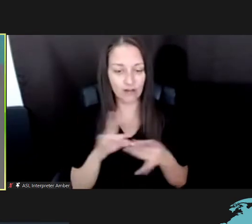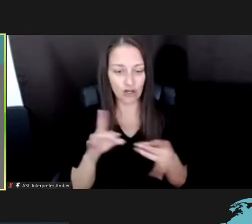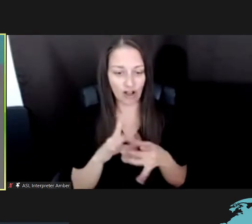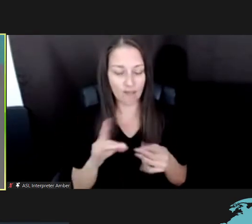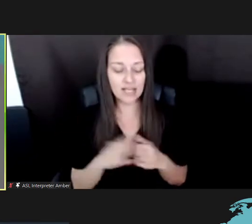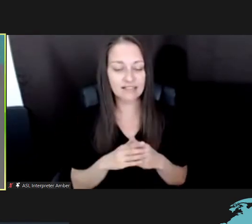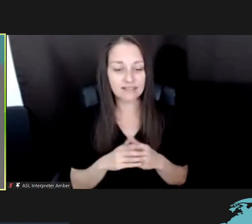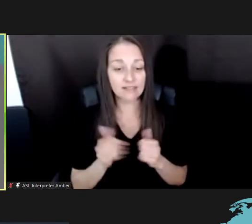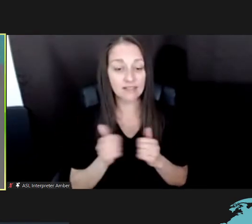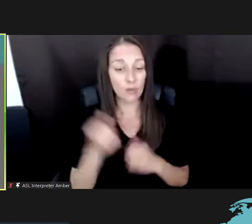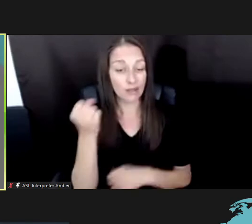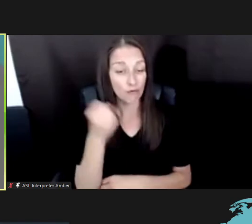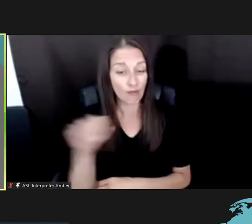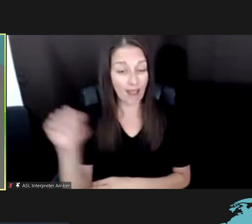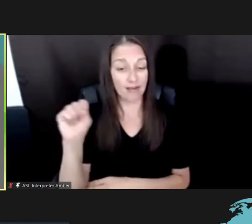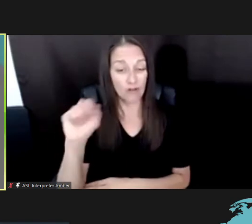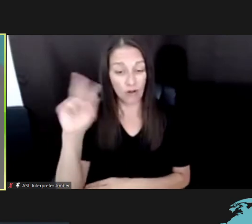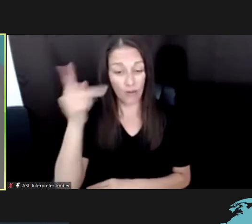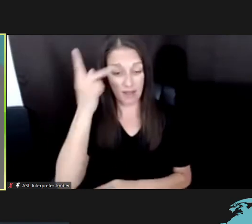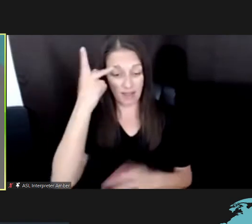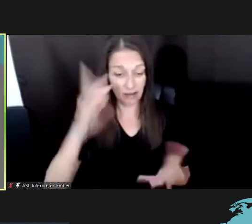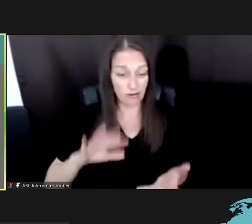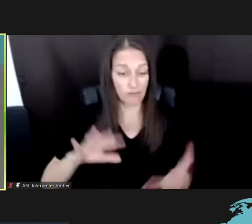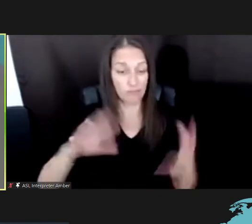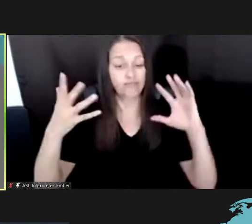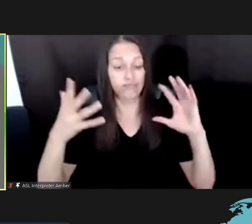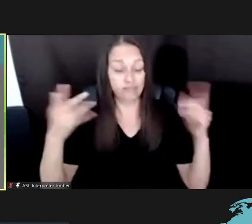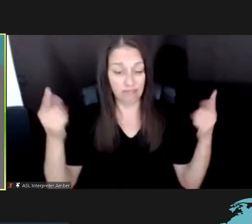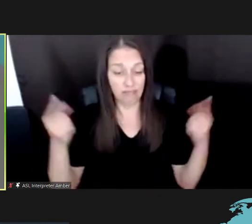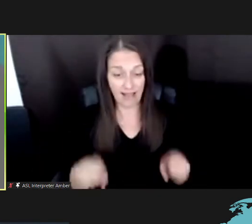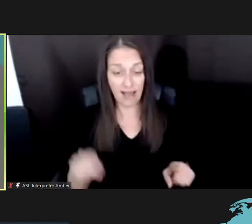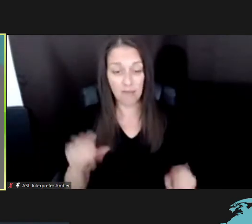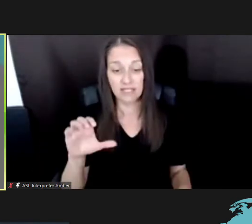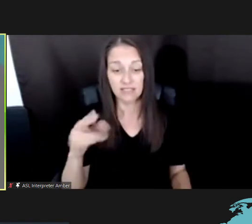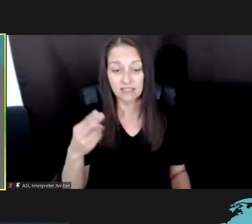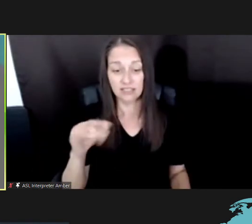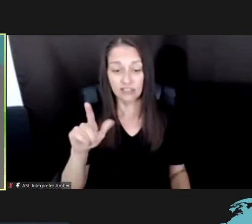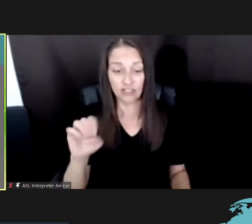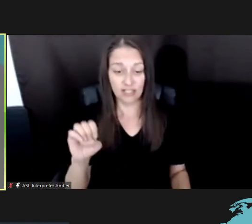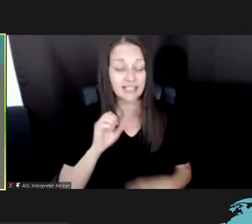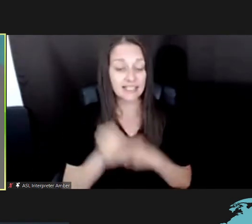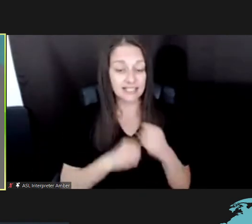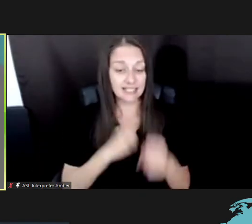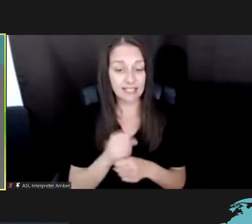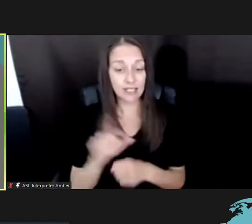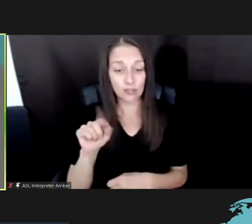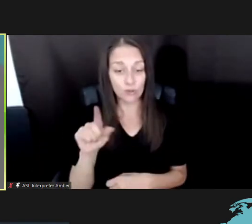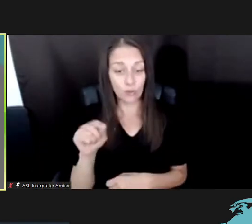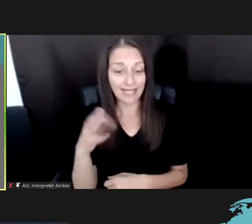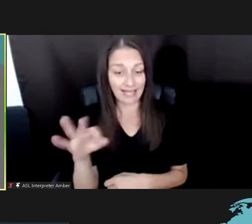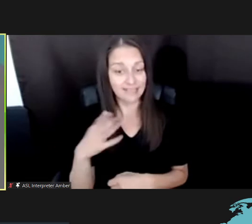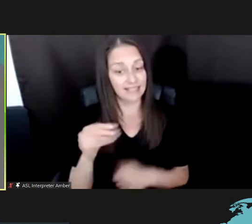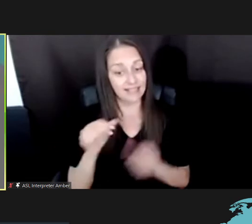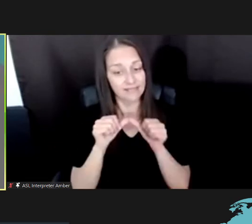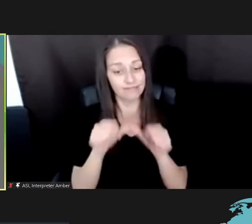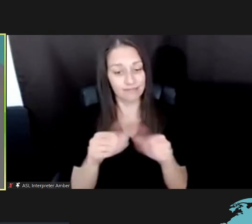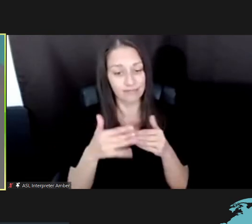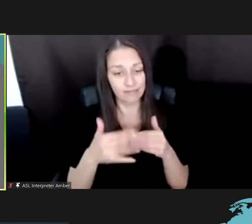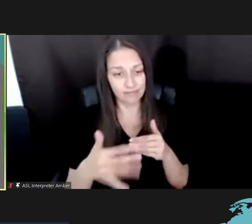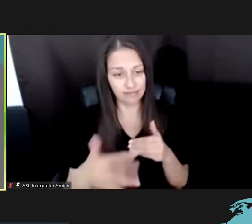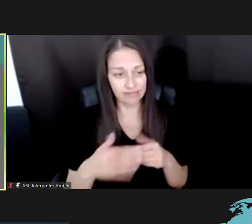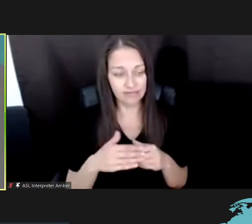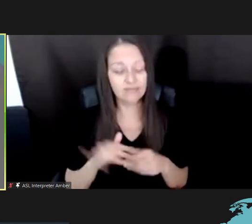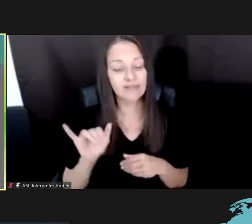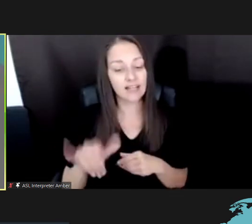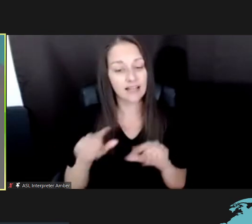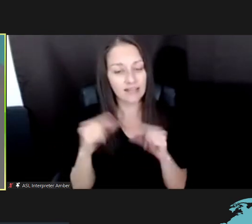political upheaval that took place in Chile in 2019 and beyond, Teatro Mil has